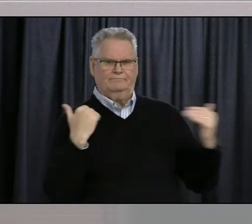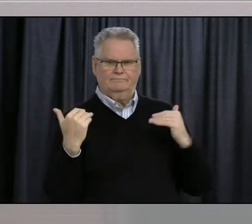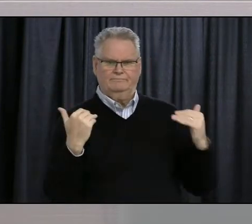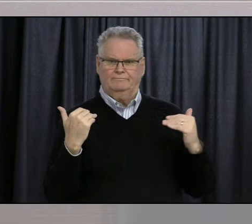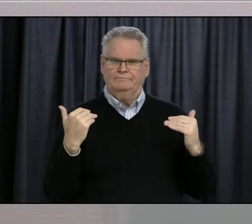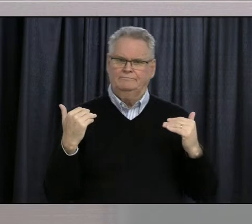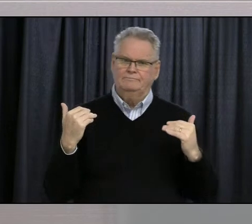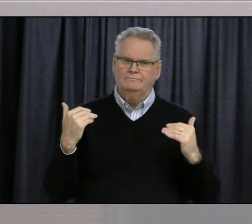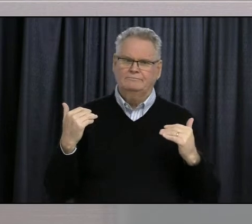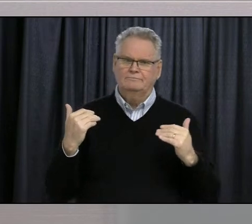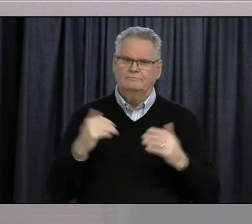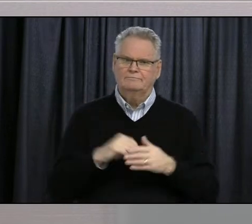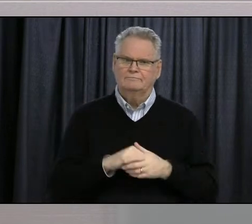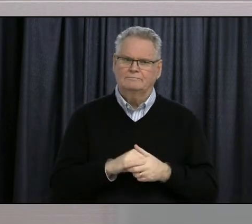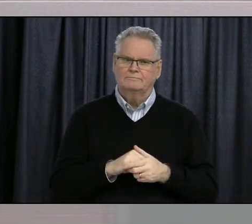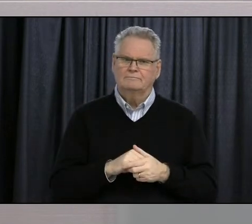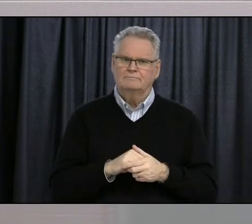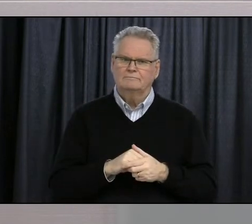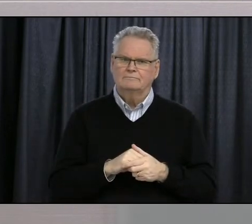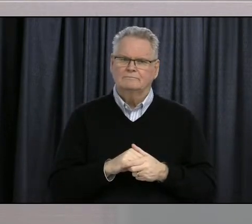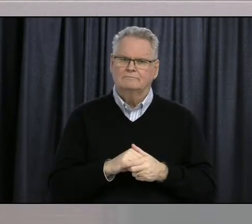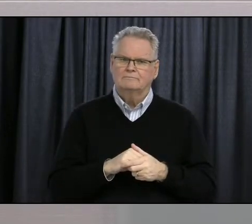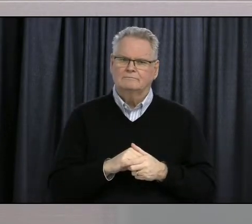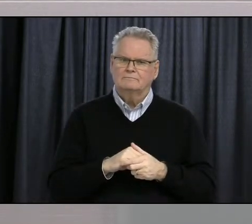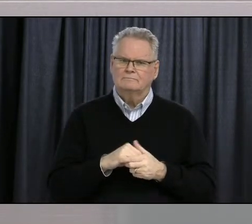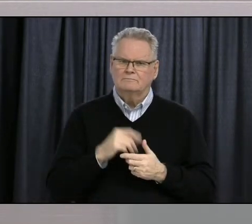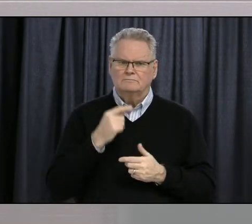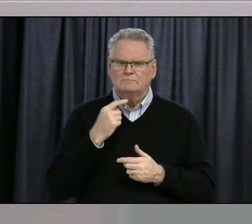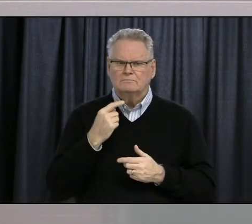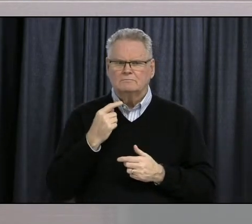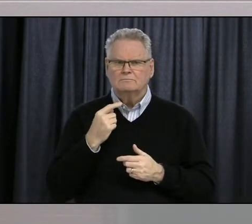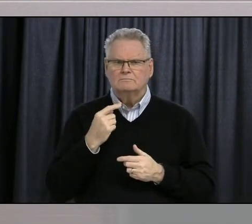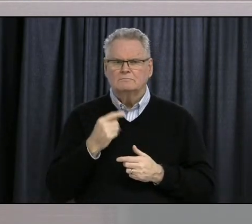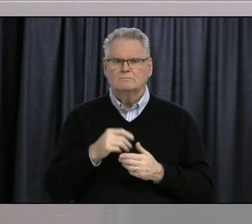know not only when they'll be